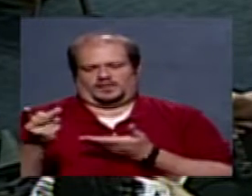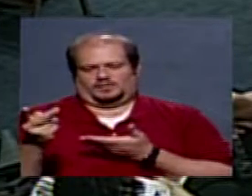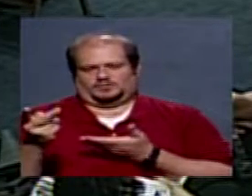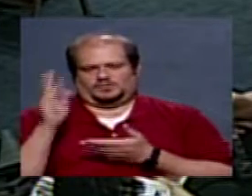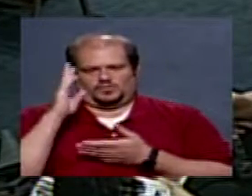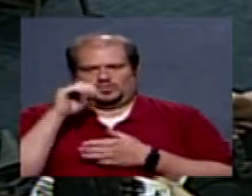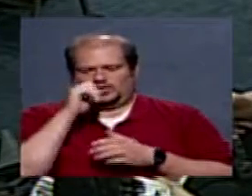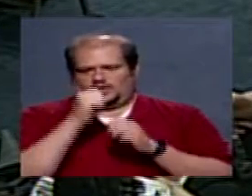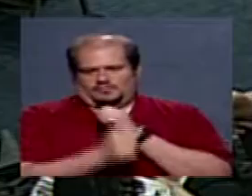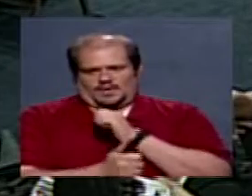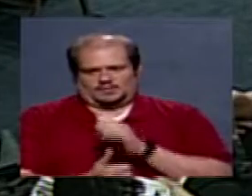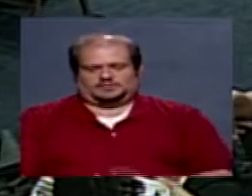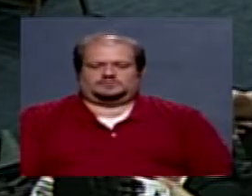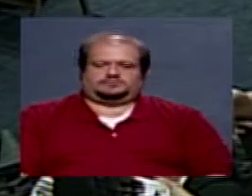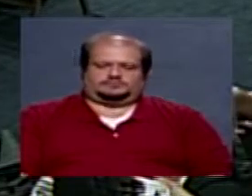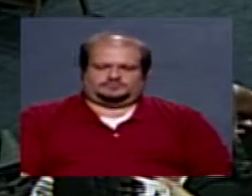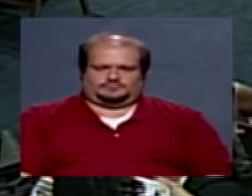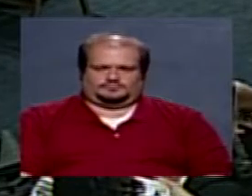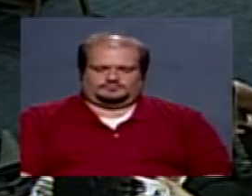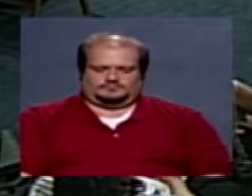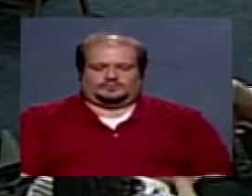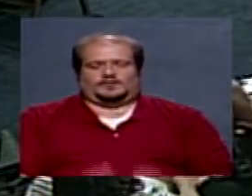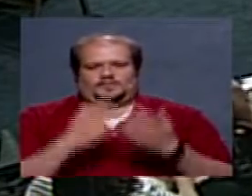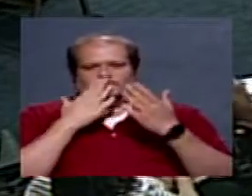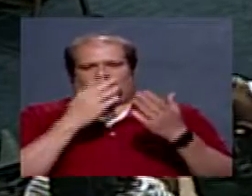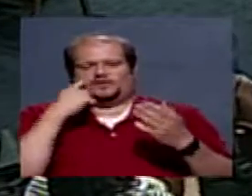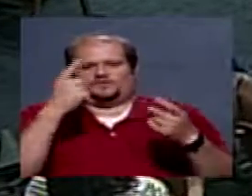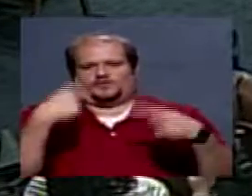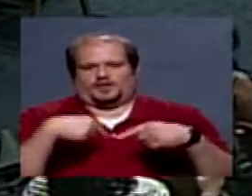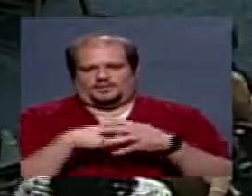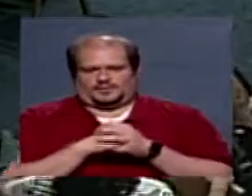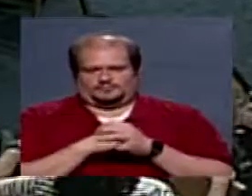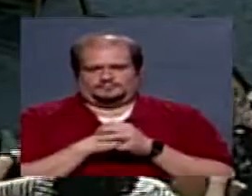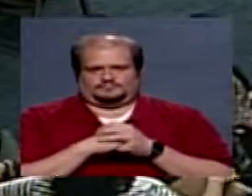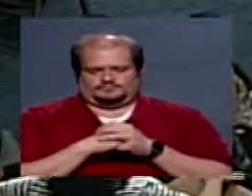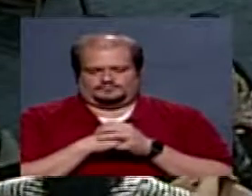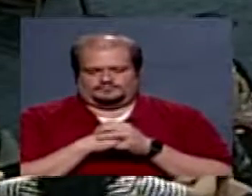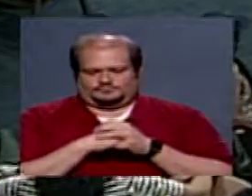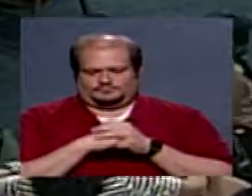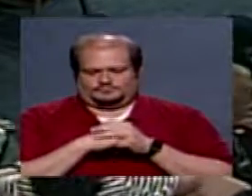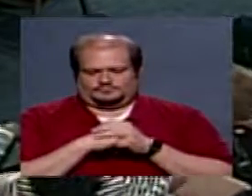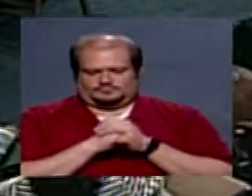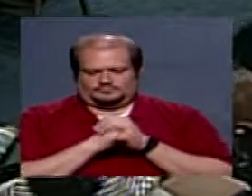Will not pass. Thank y'all for coming.